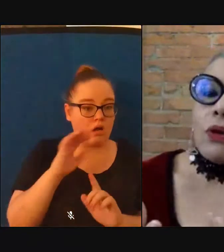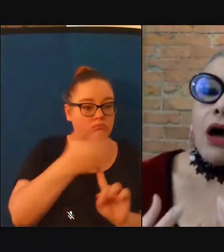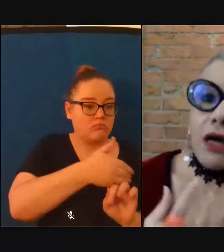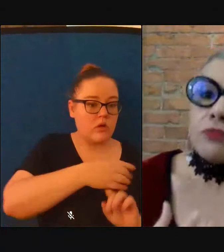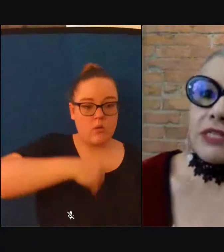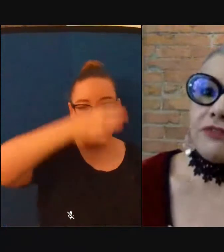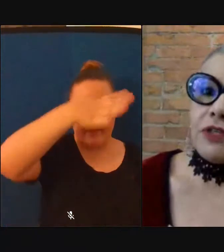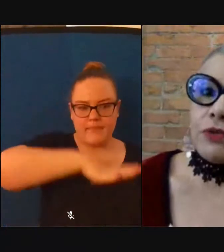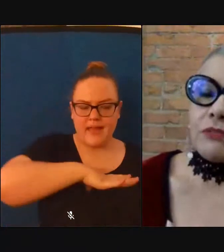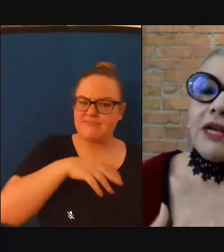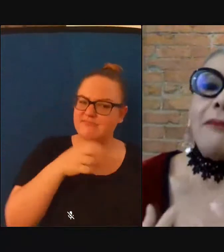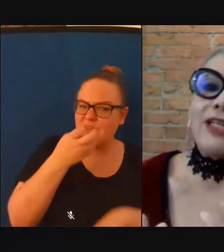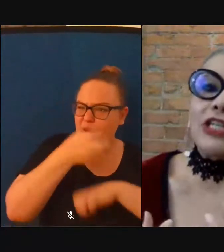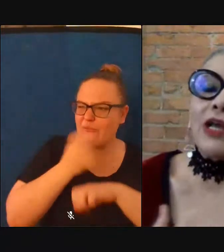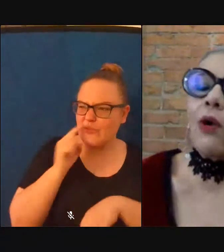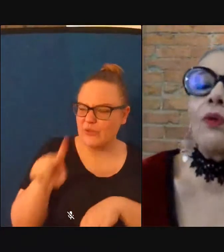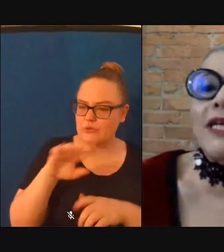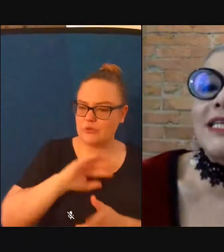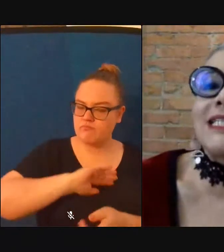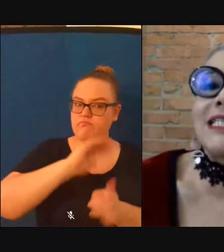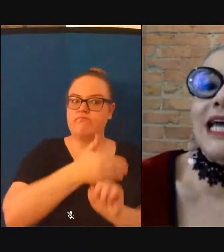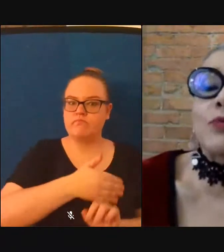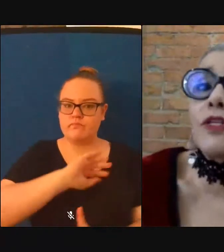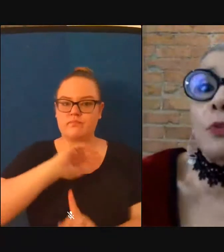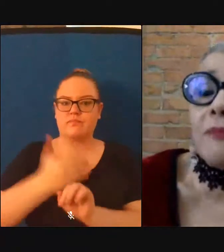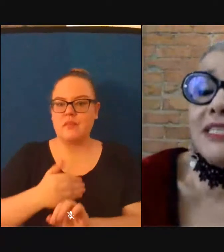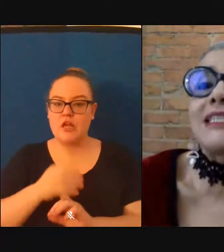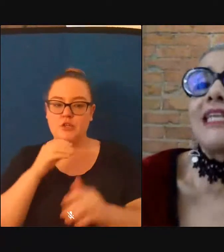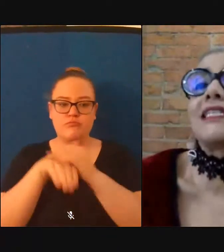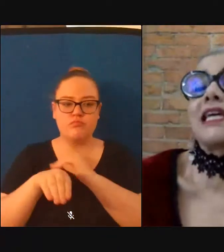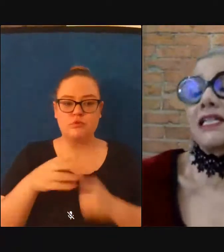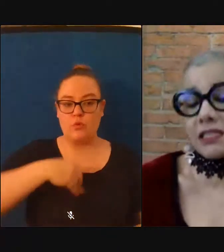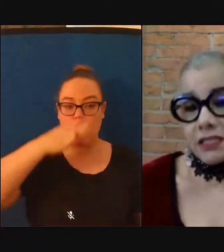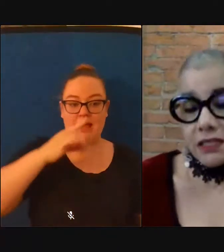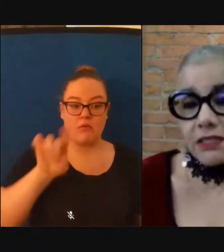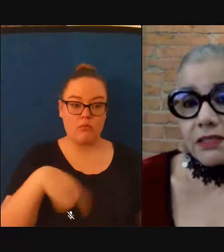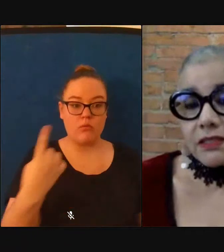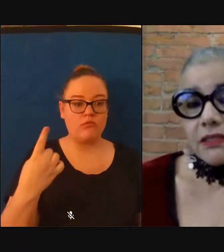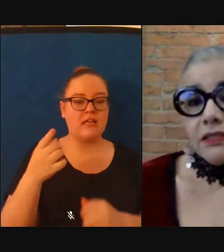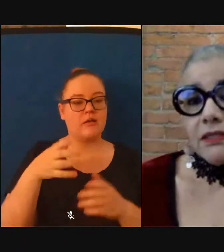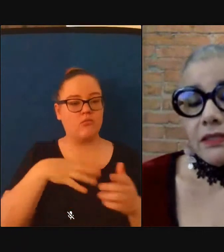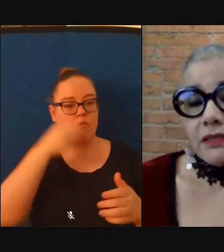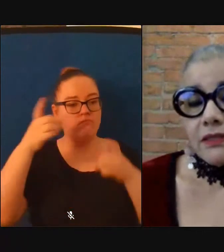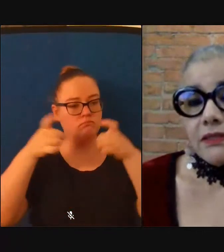How hard was it for you to become Ashley and go on white dating sites, white supremacist dating sites?